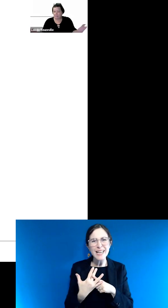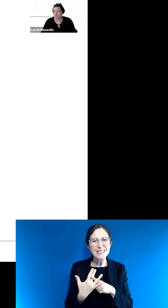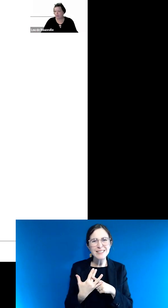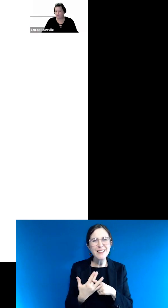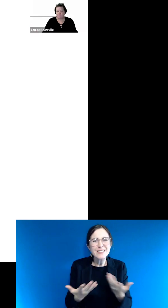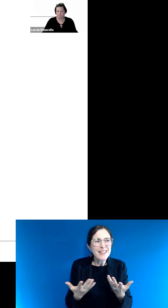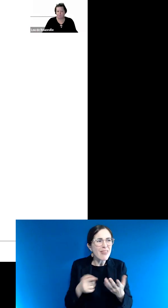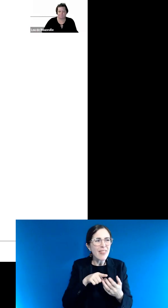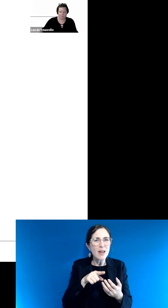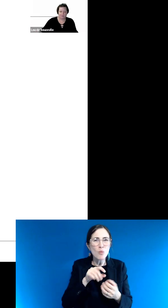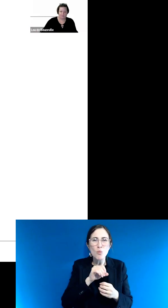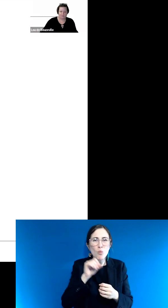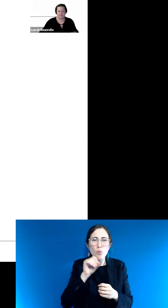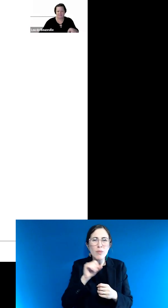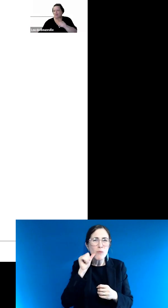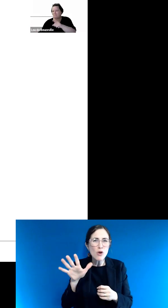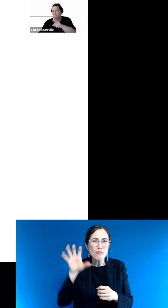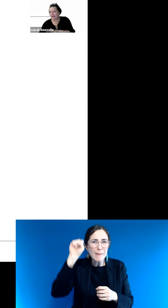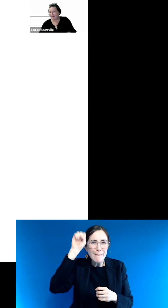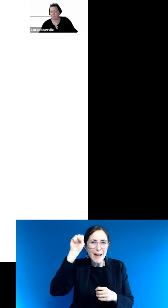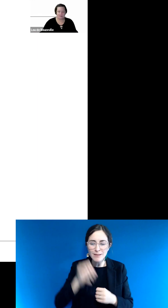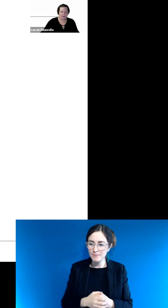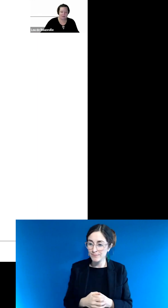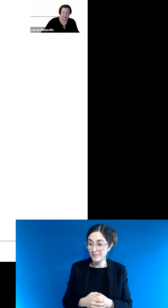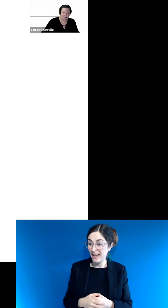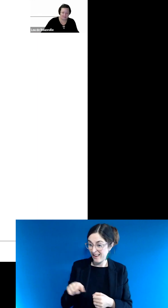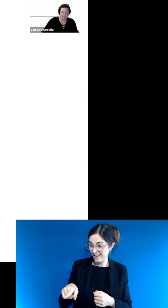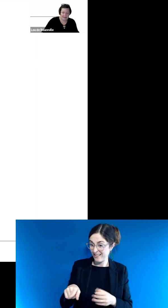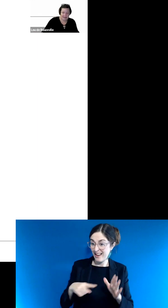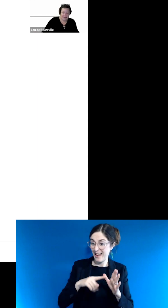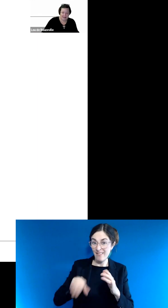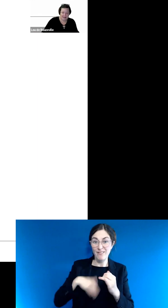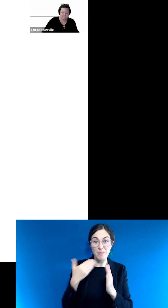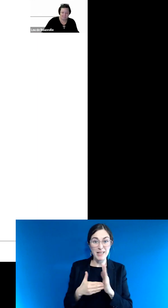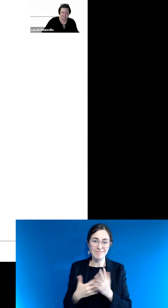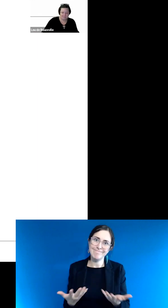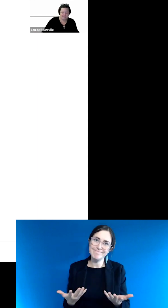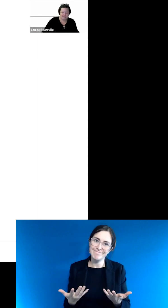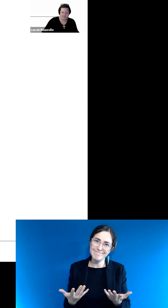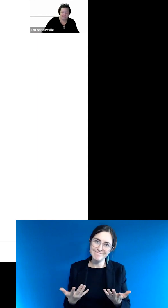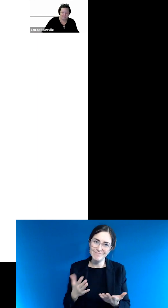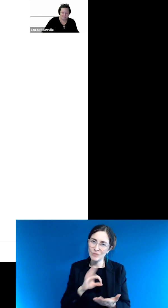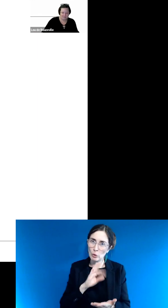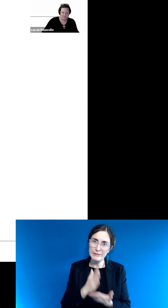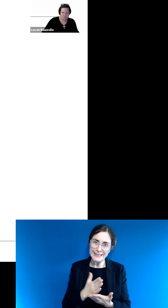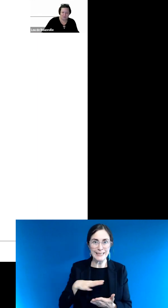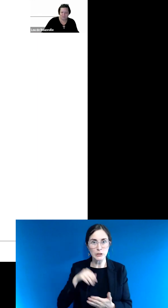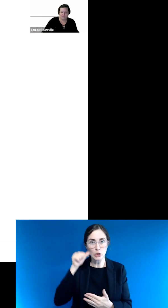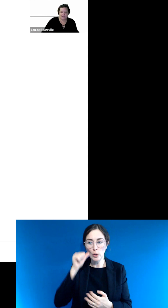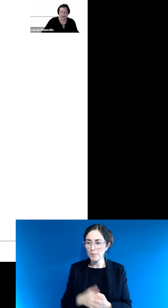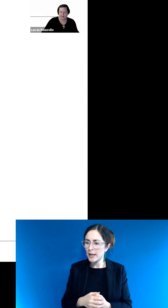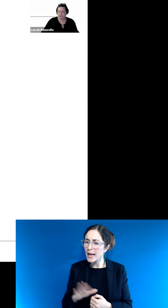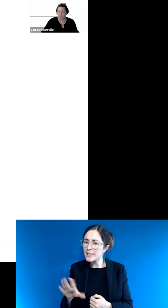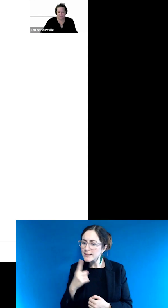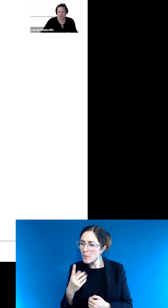again. They're just not going to remember it. Oh, look, I've put in the alphabet thing again. Well, there is a question